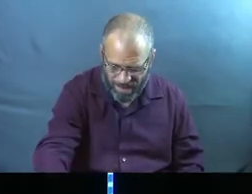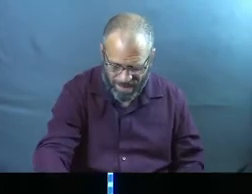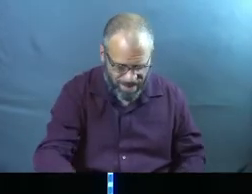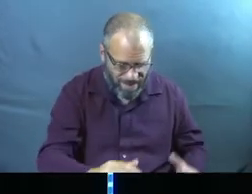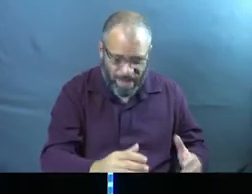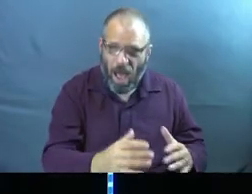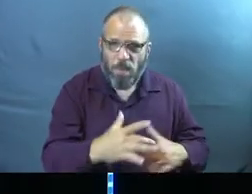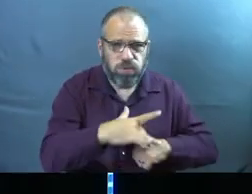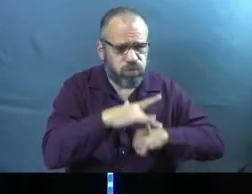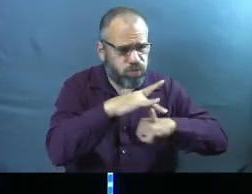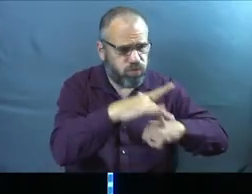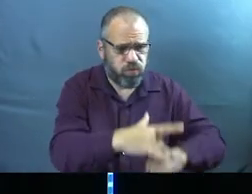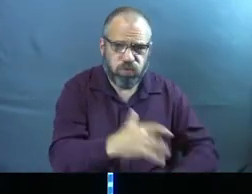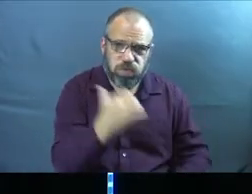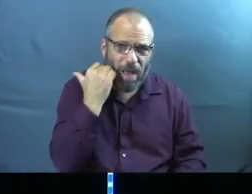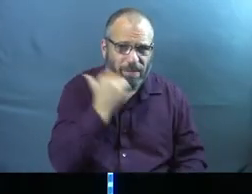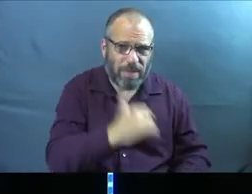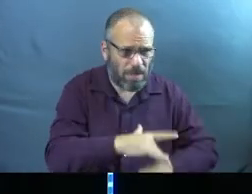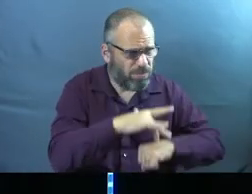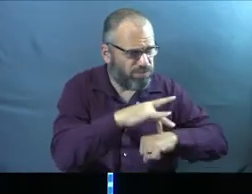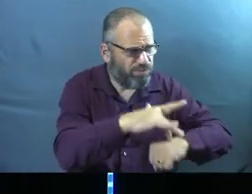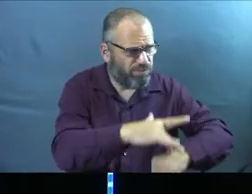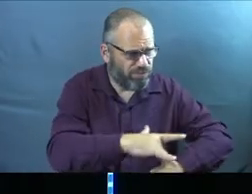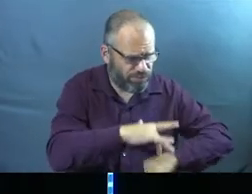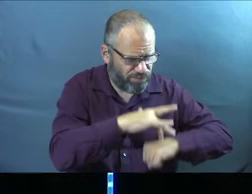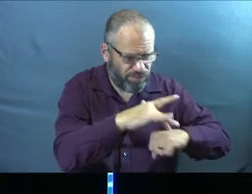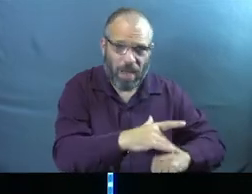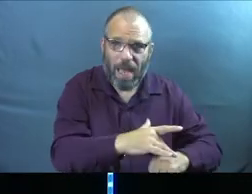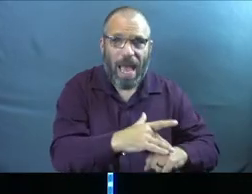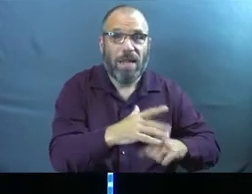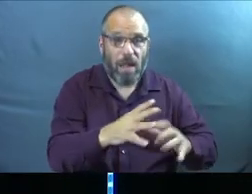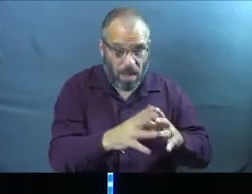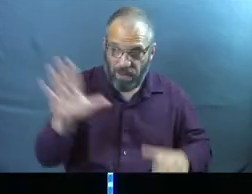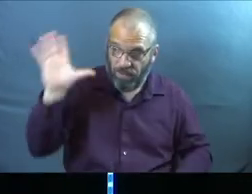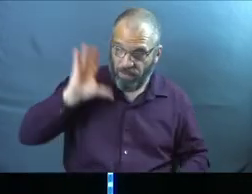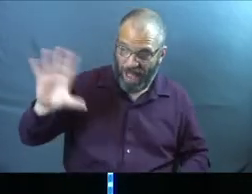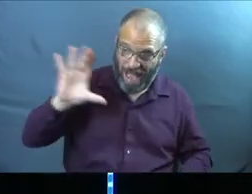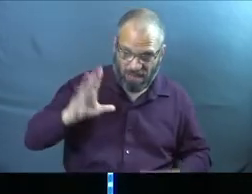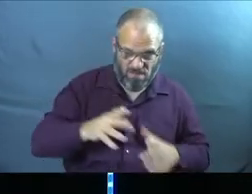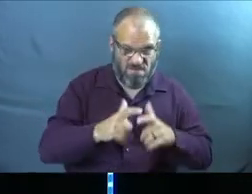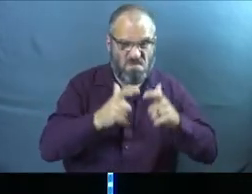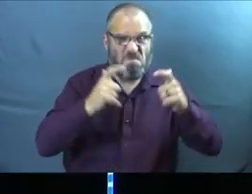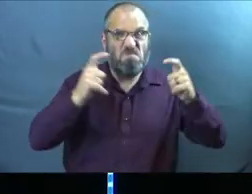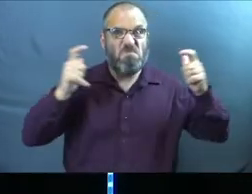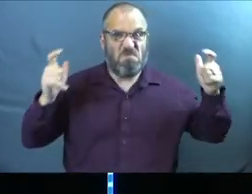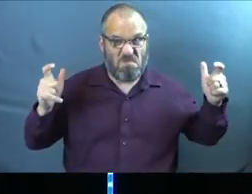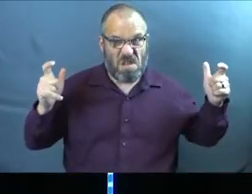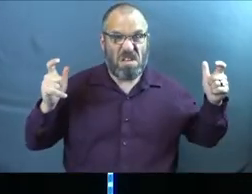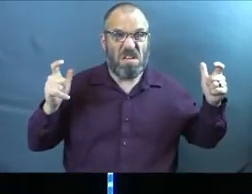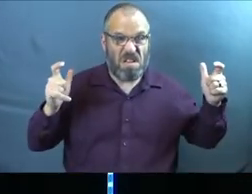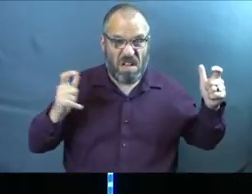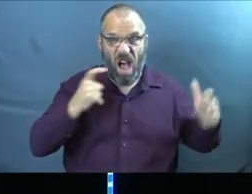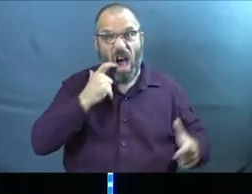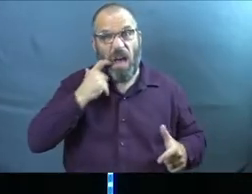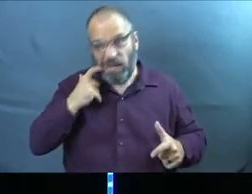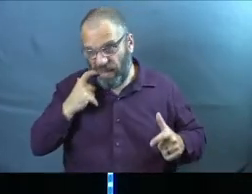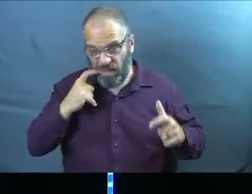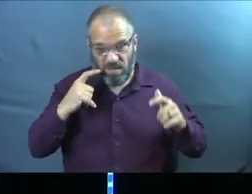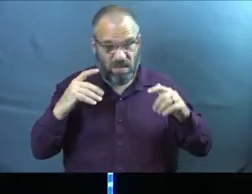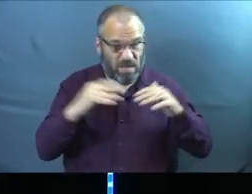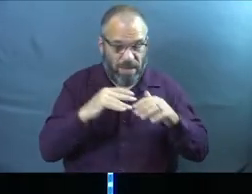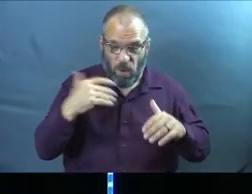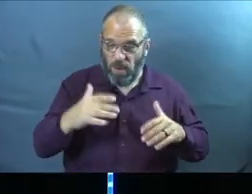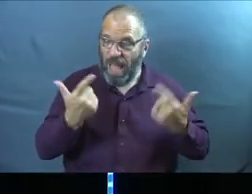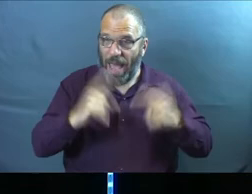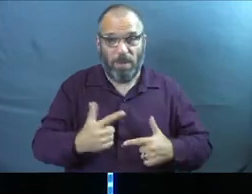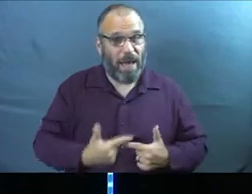it haunted me every single day. And I had big things in my past, and I had addiction level stuff that was